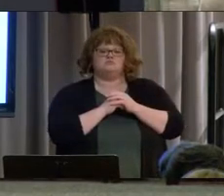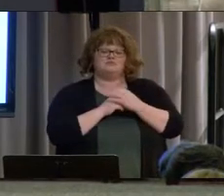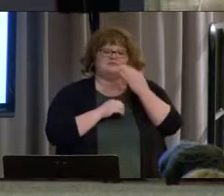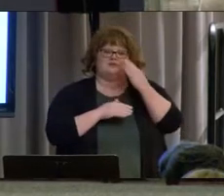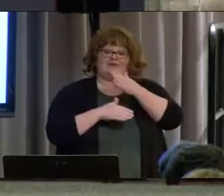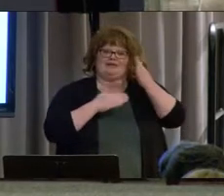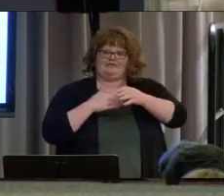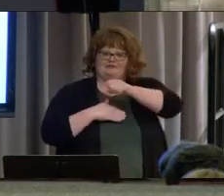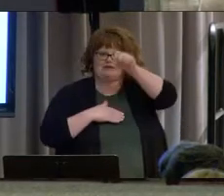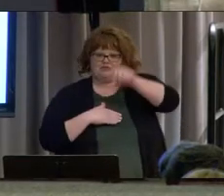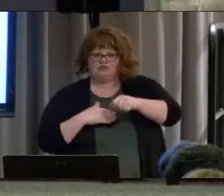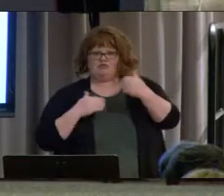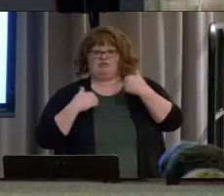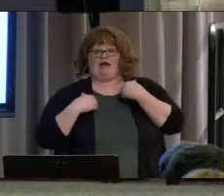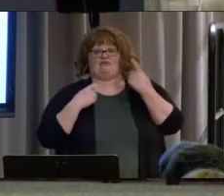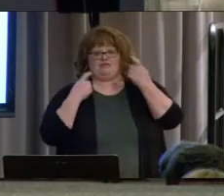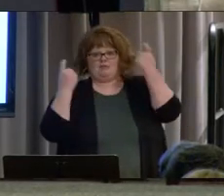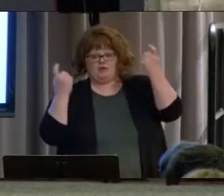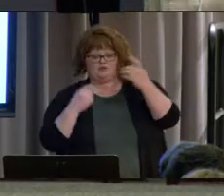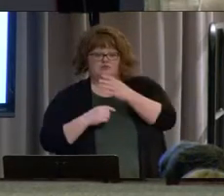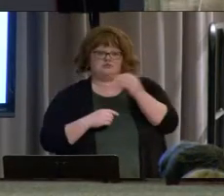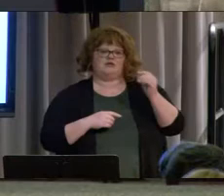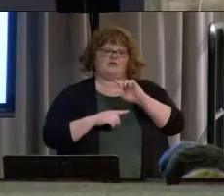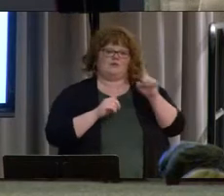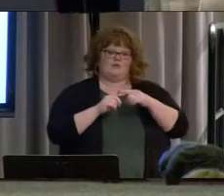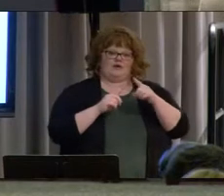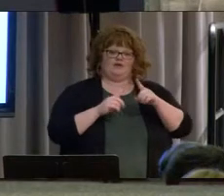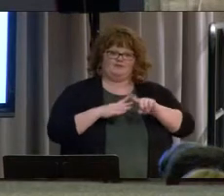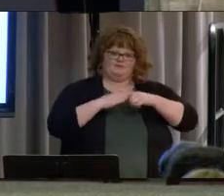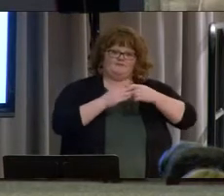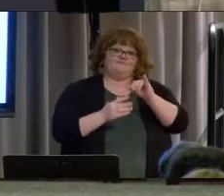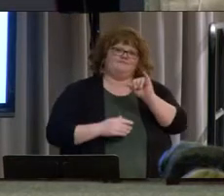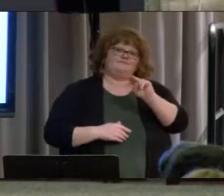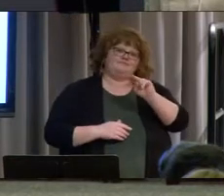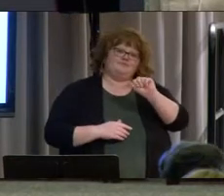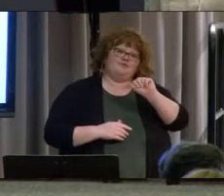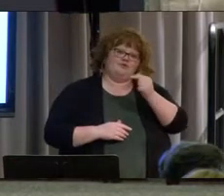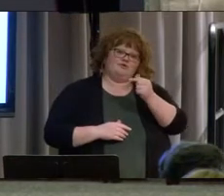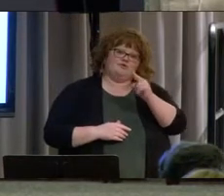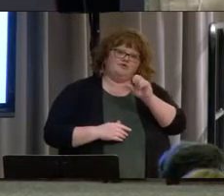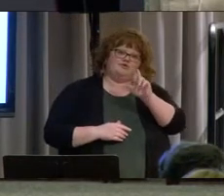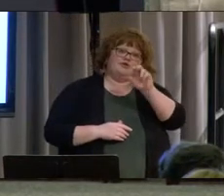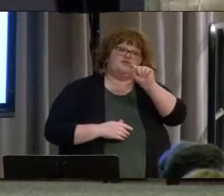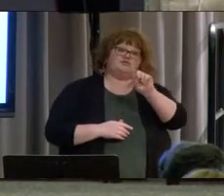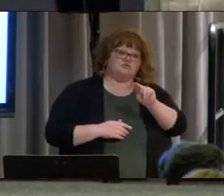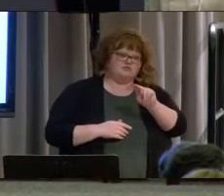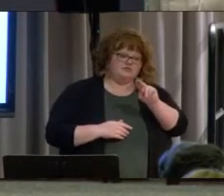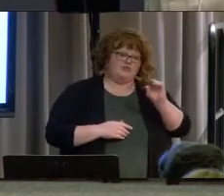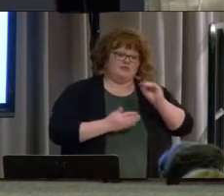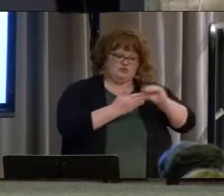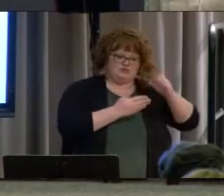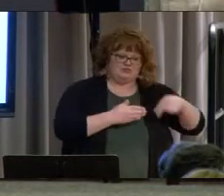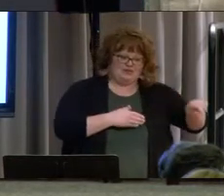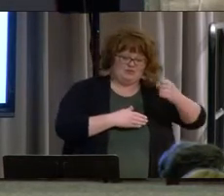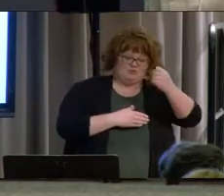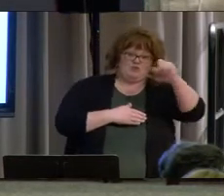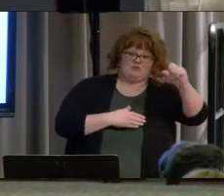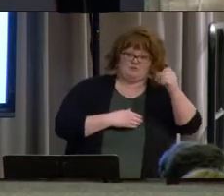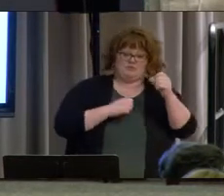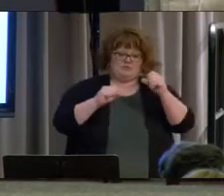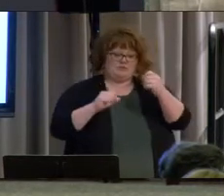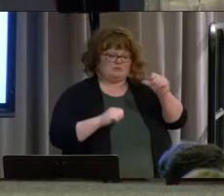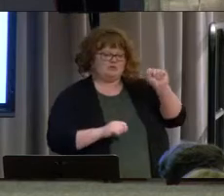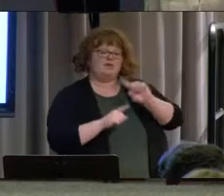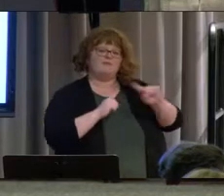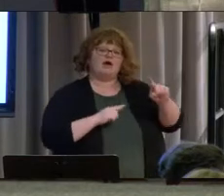semester. They protested my inauguration. They protested the spring commencement. But I